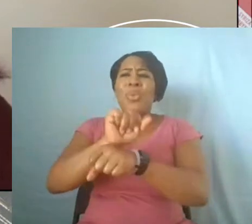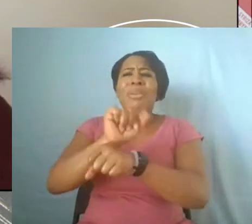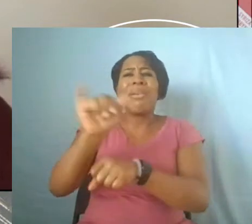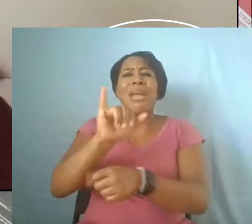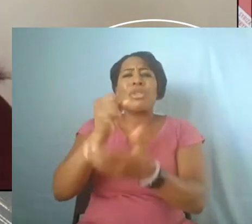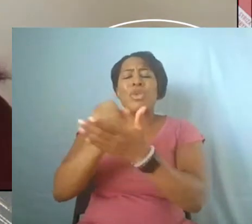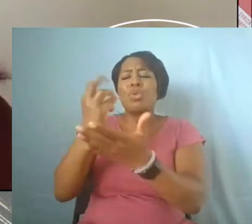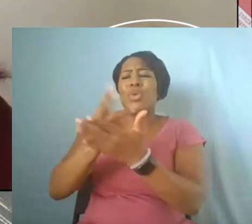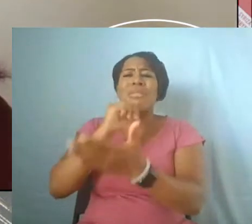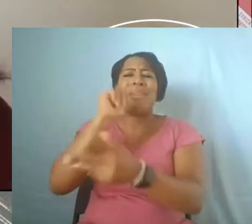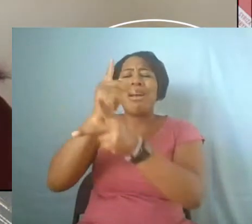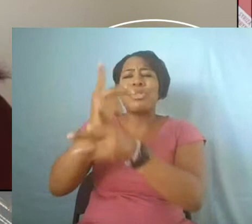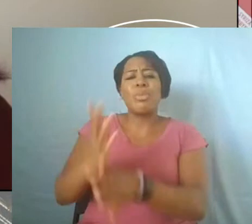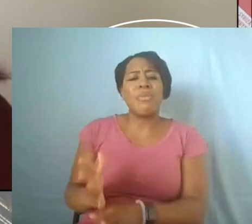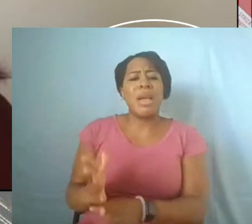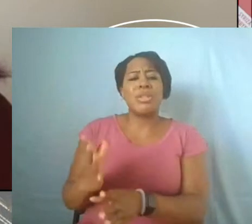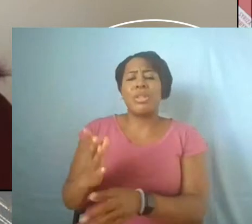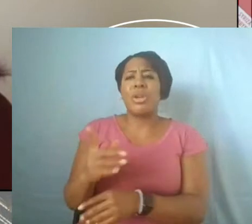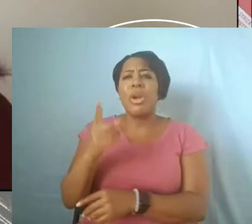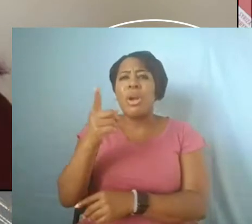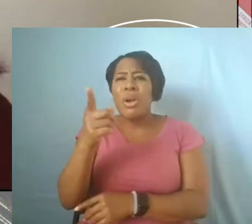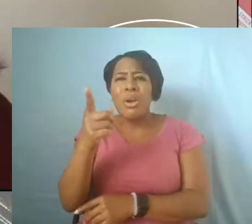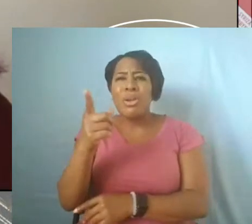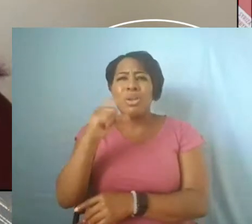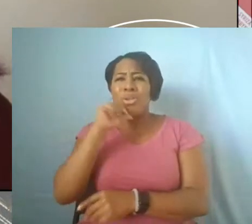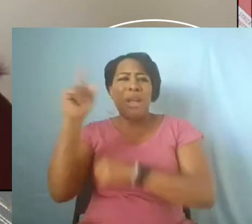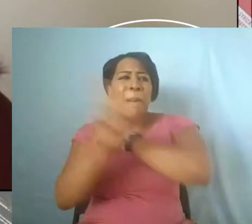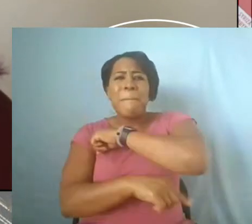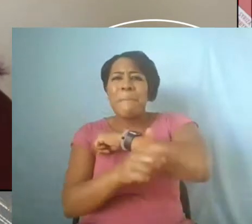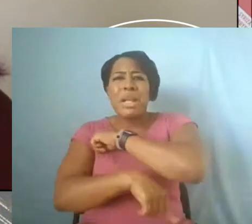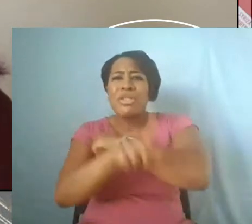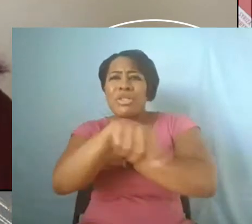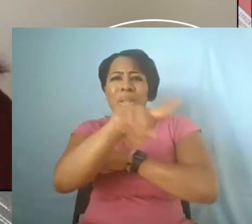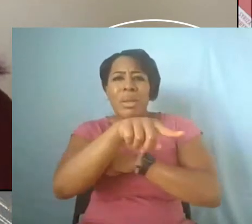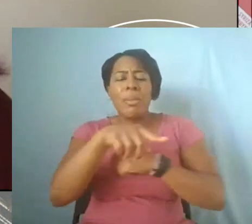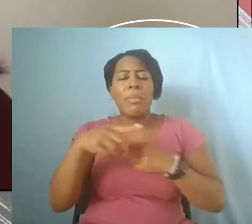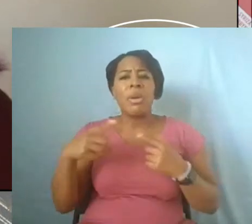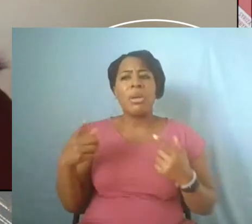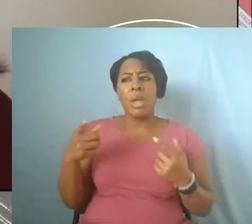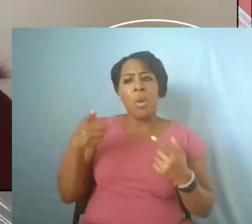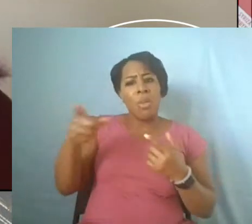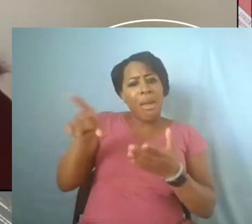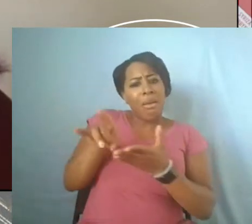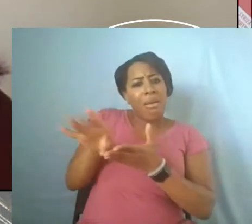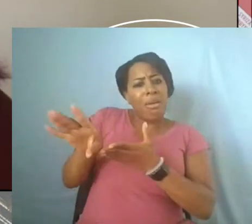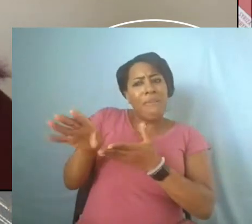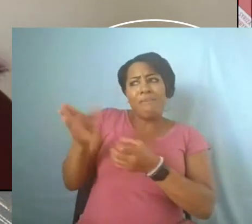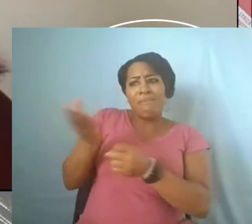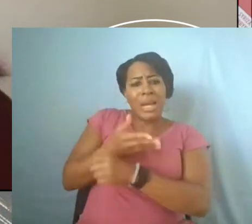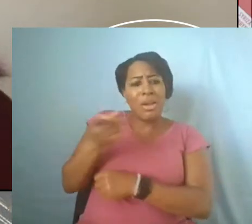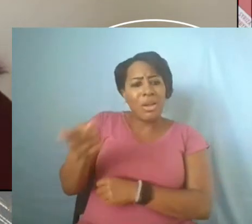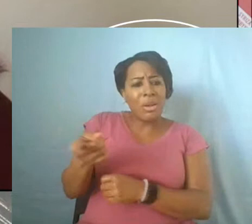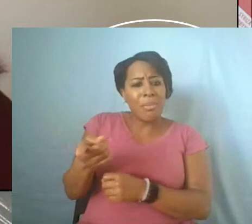supervisor who was going to punish. And so now we're once